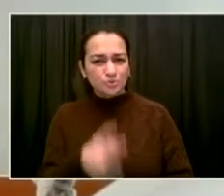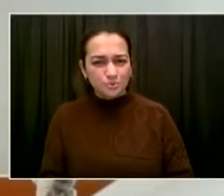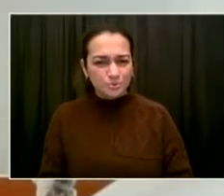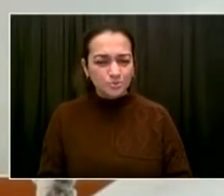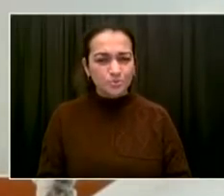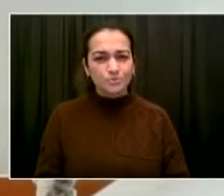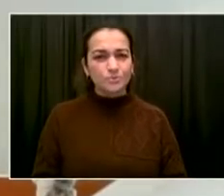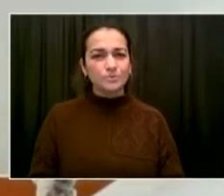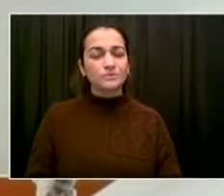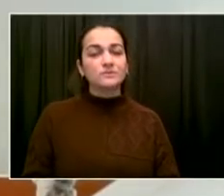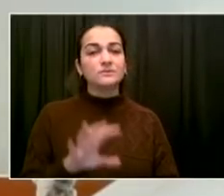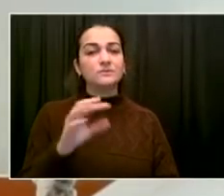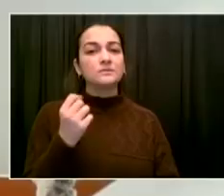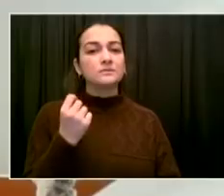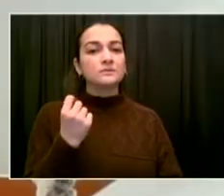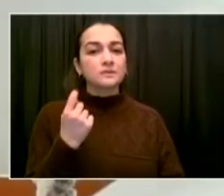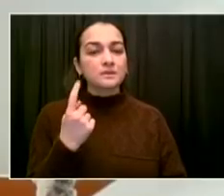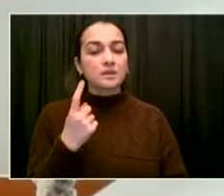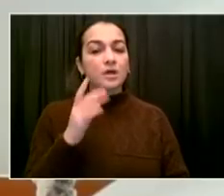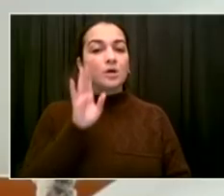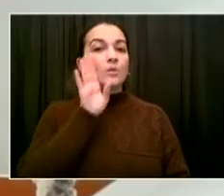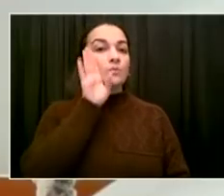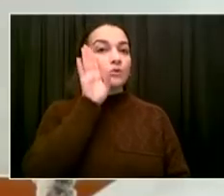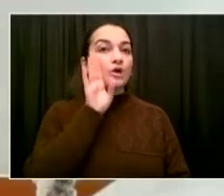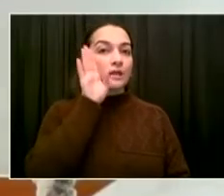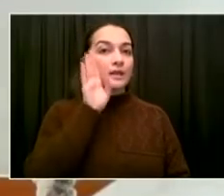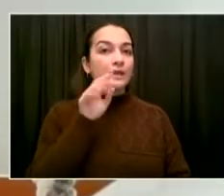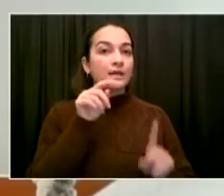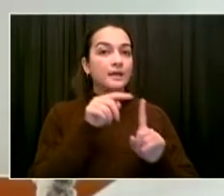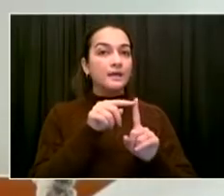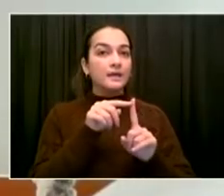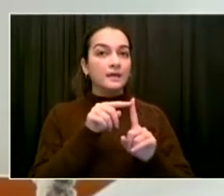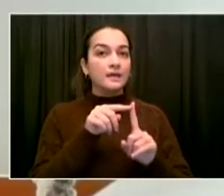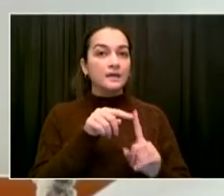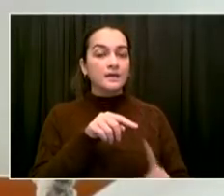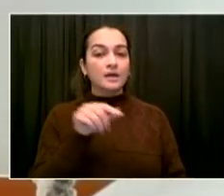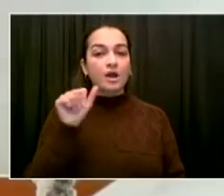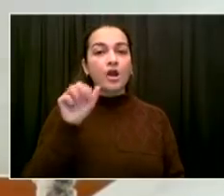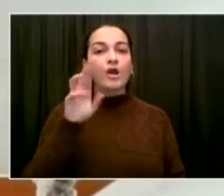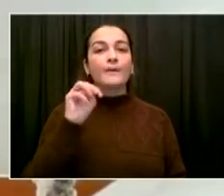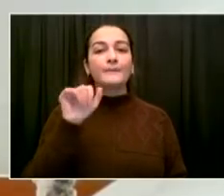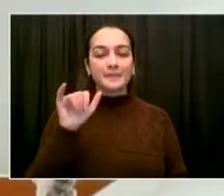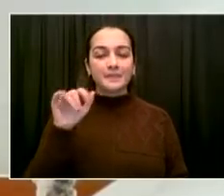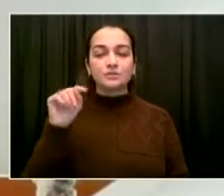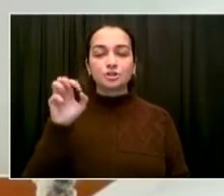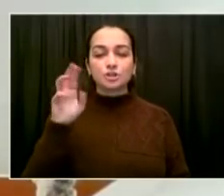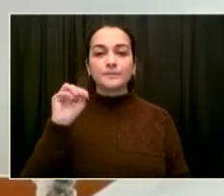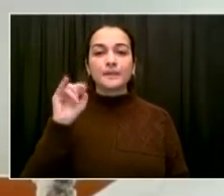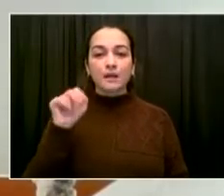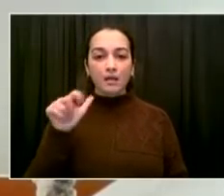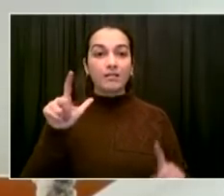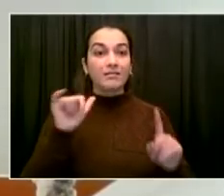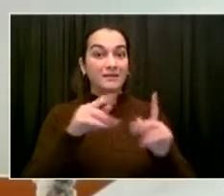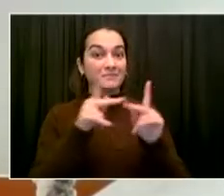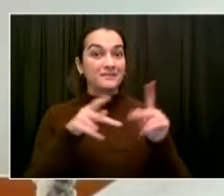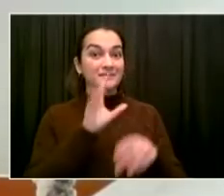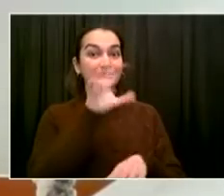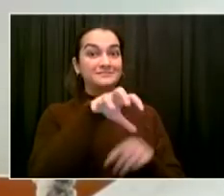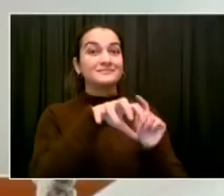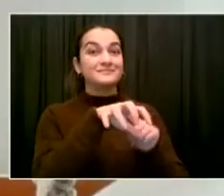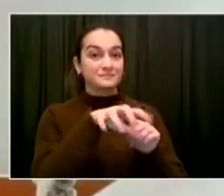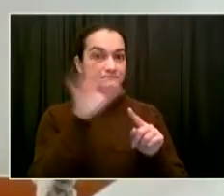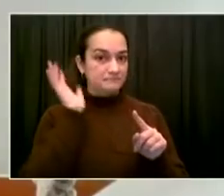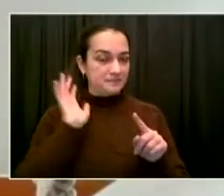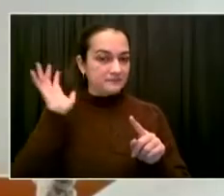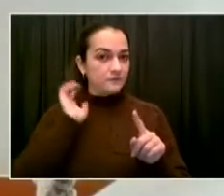or Bathgate is we've taken what was formerly testing sites and we've made them into vaccine sites. And we had mobile testing units outside of those sites